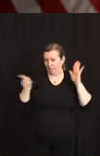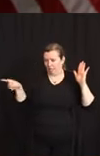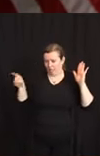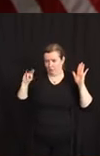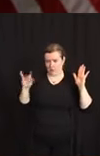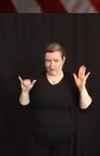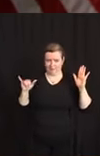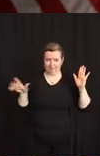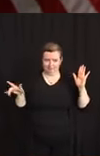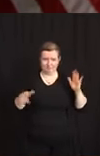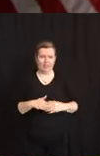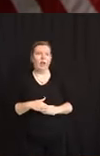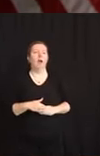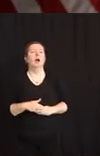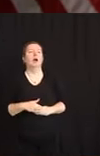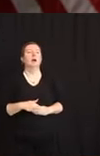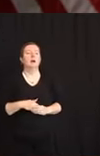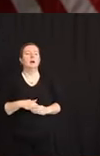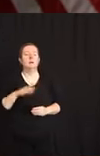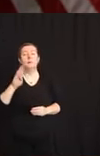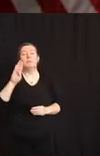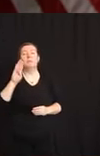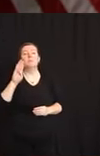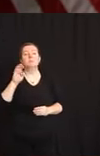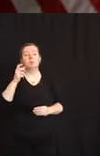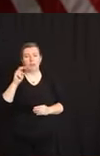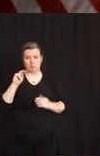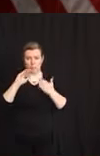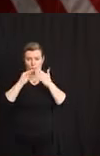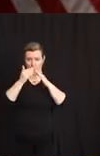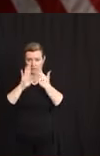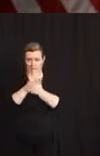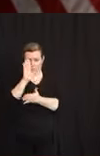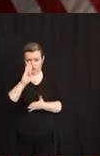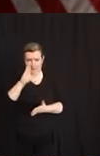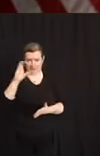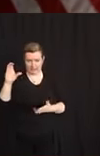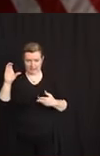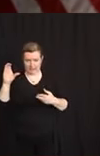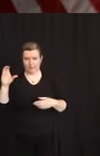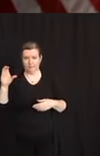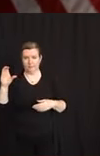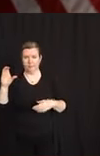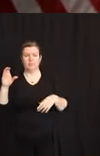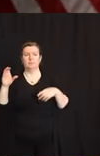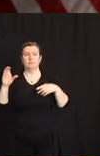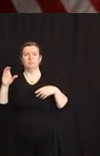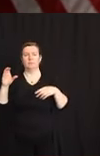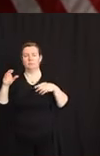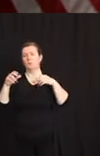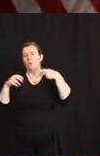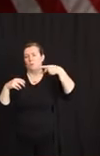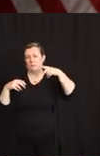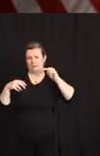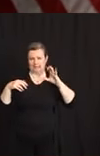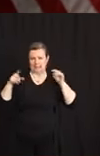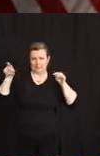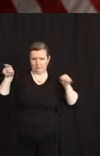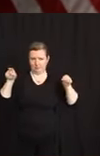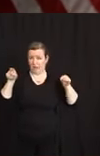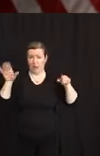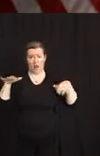Homedale. I think, as you've heard by our answers over the past number of days, we are reassessing the